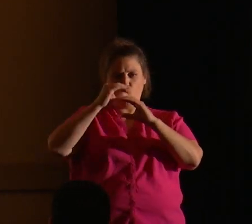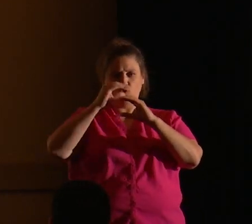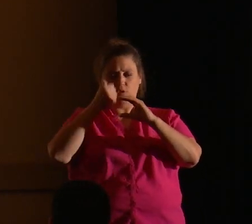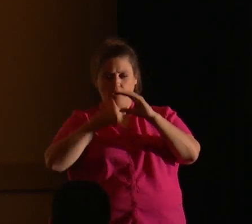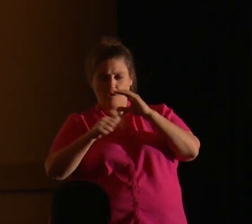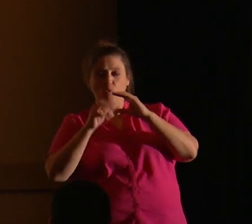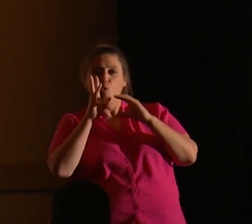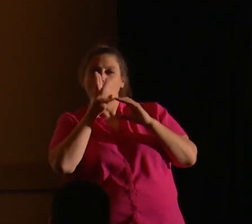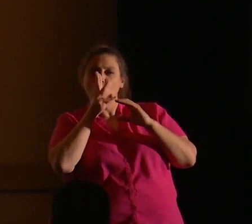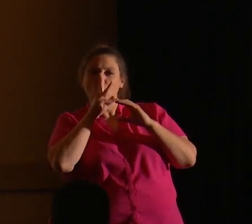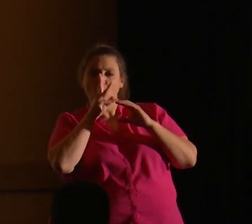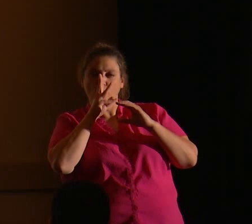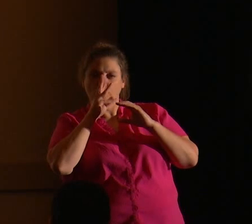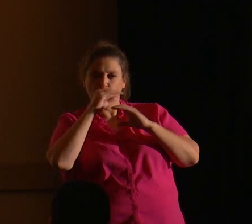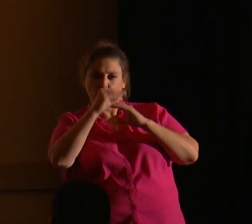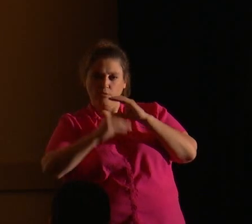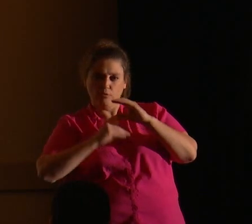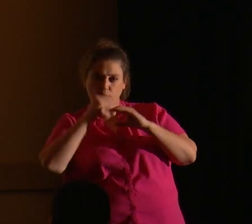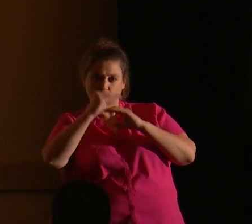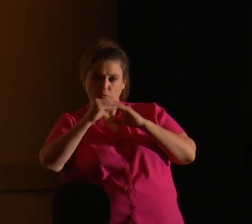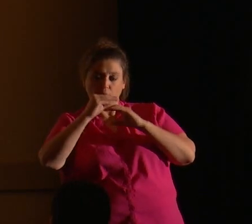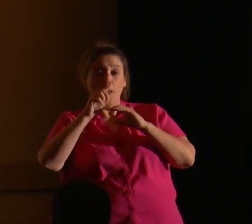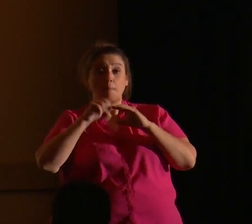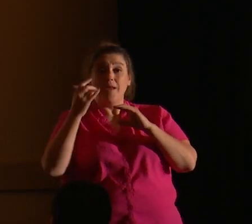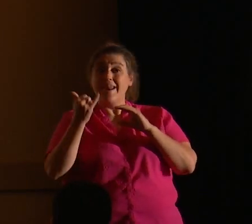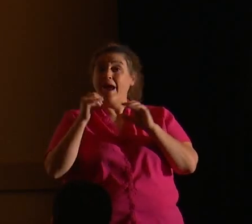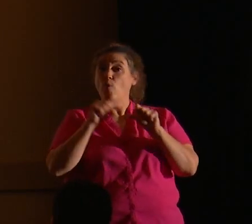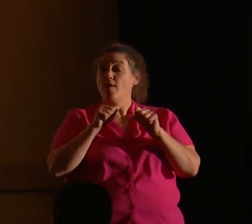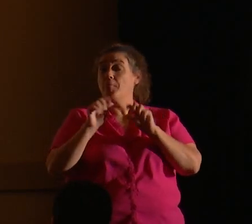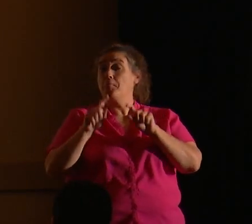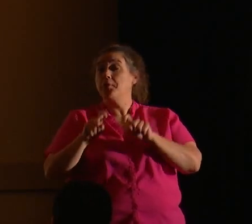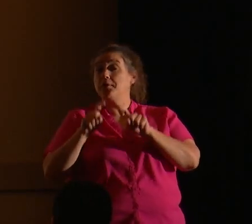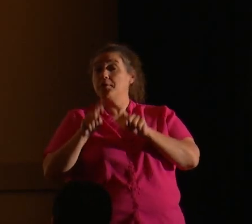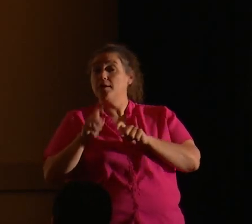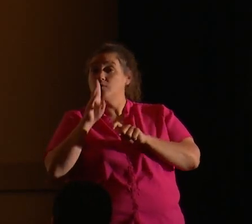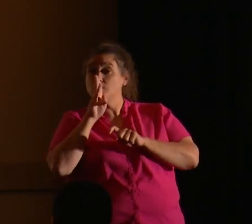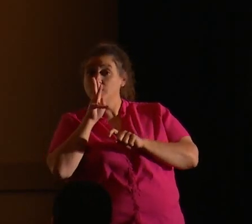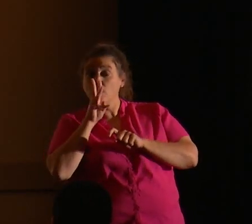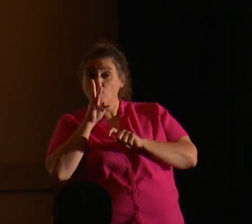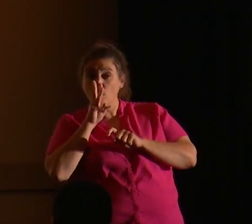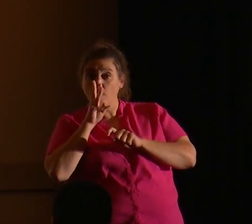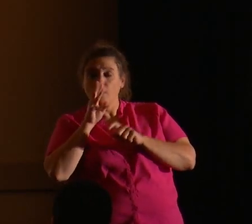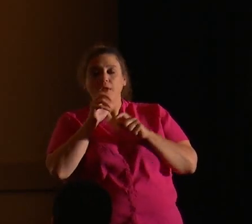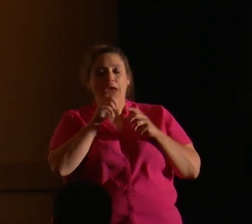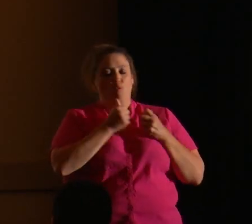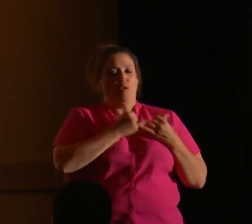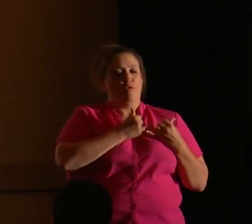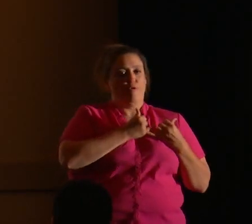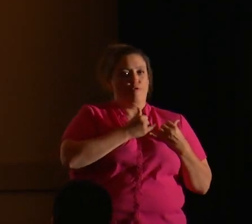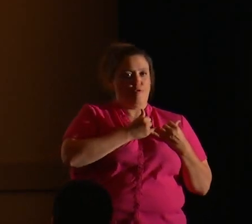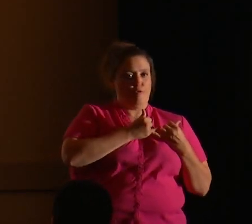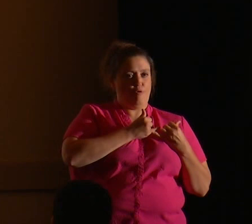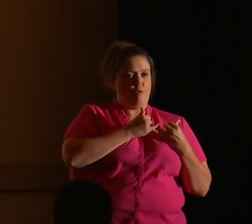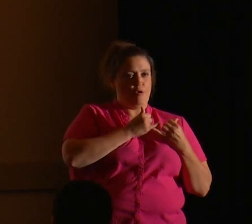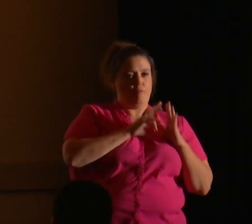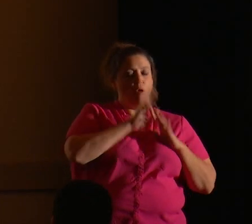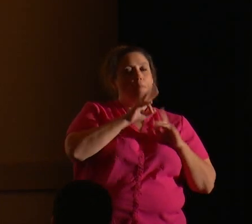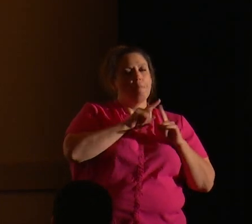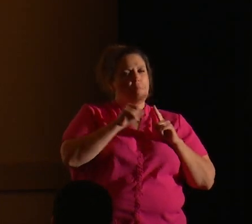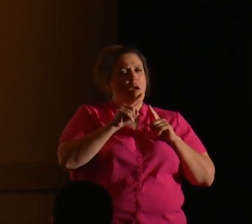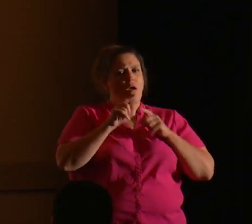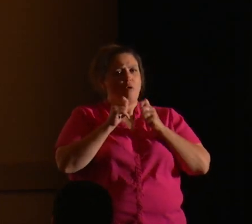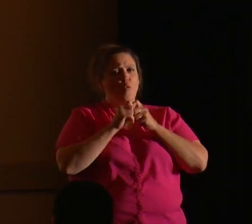we have the potential to sample some of that water, not with any spacecraft we have now, but with the next generation of spacecraft